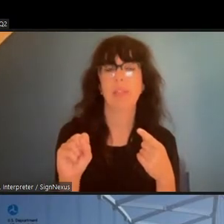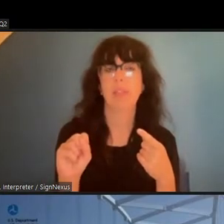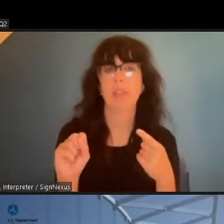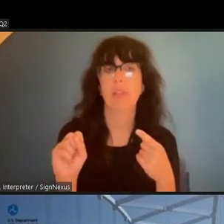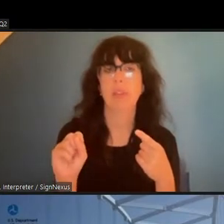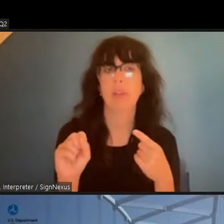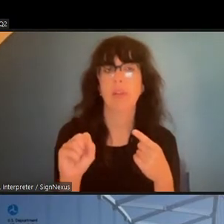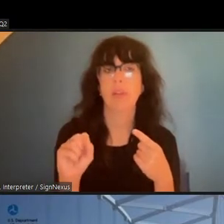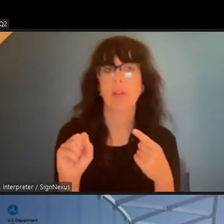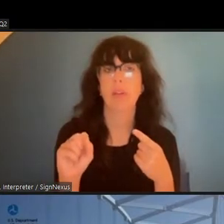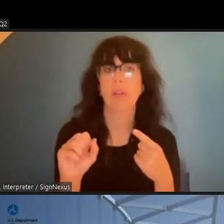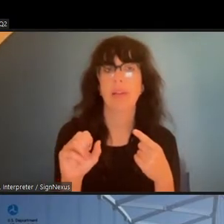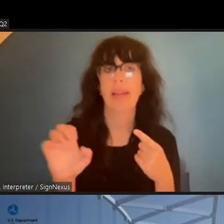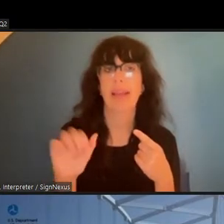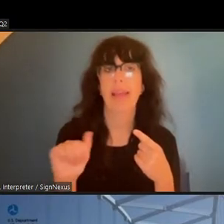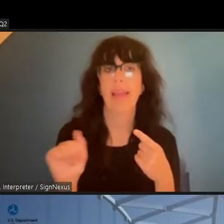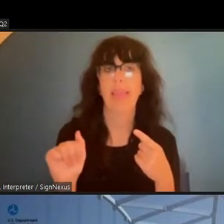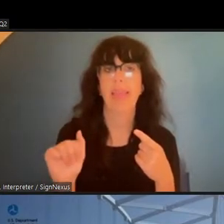anthony duran